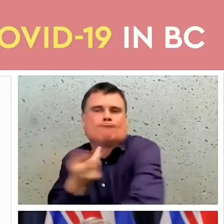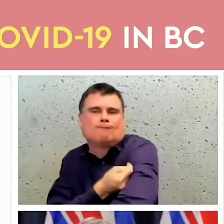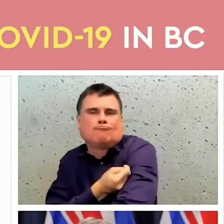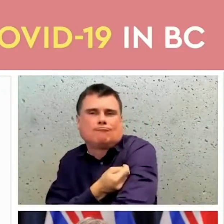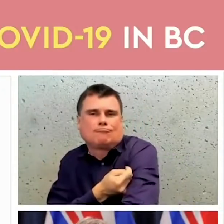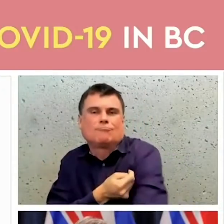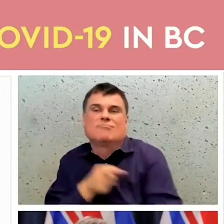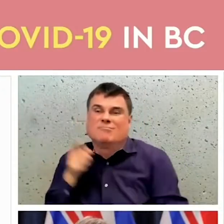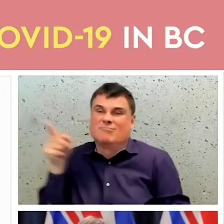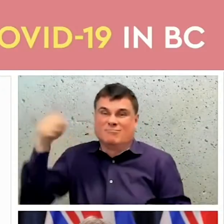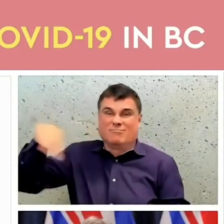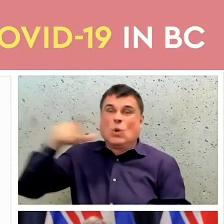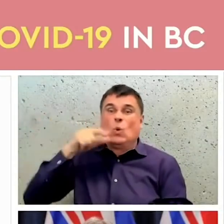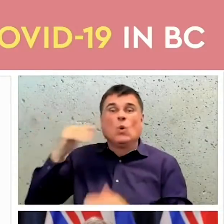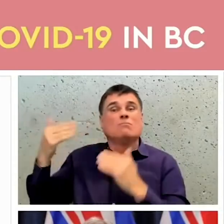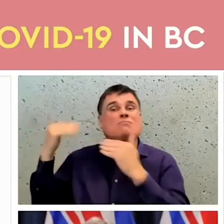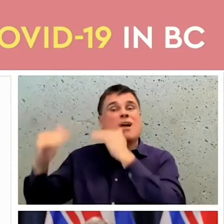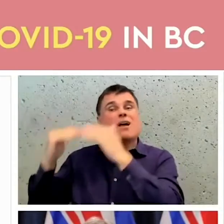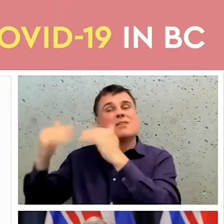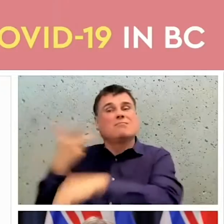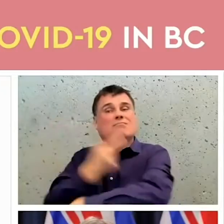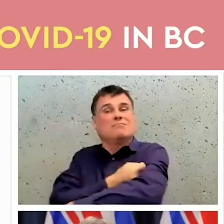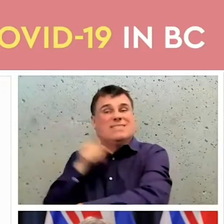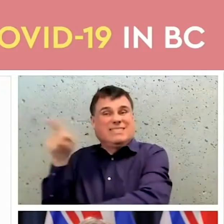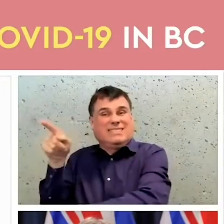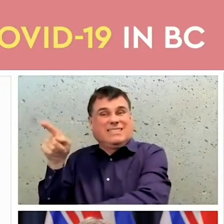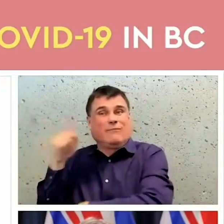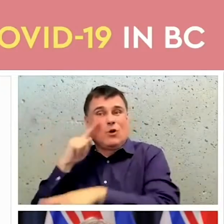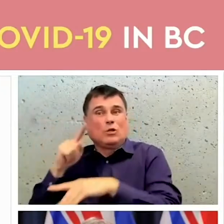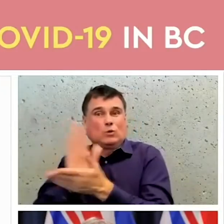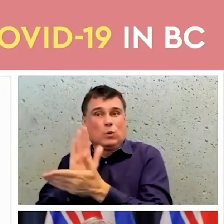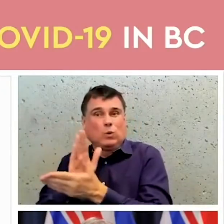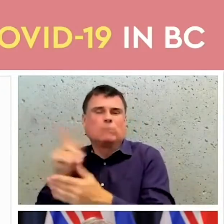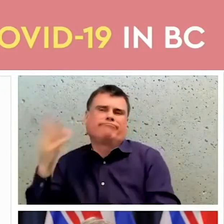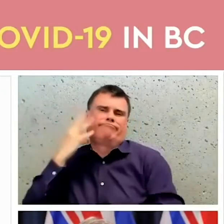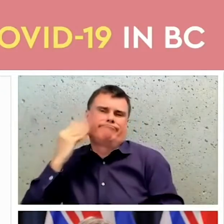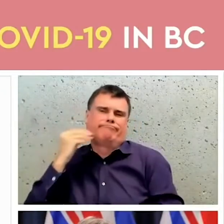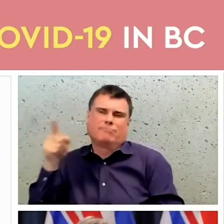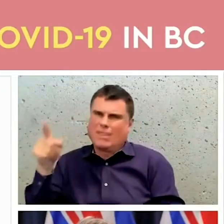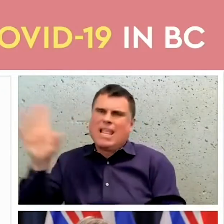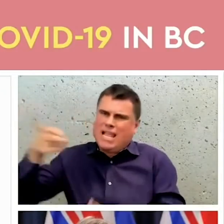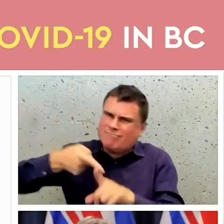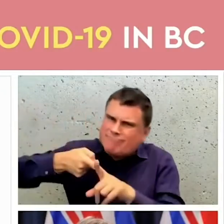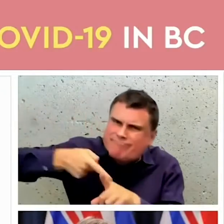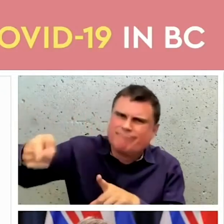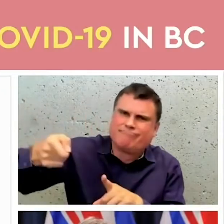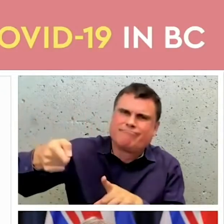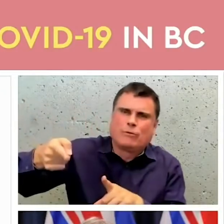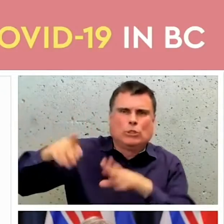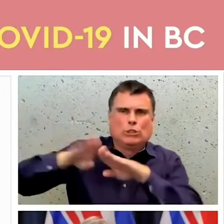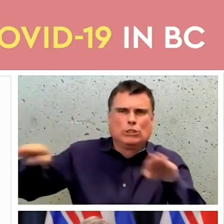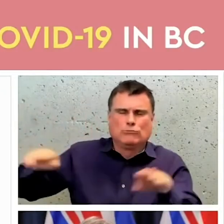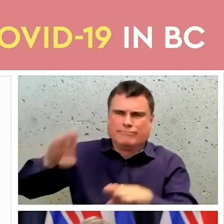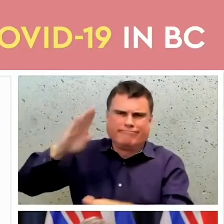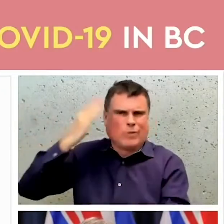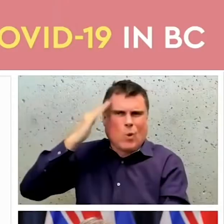and immunizers to actually be in the child-specific clinics and in